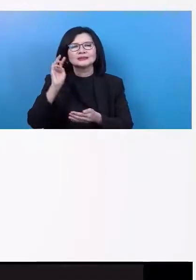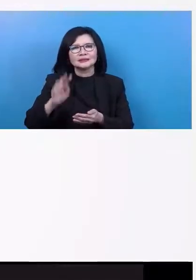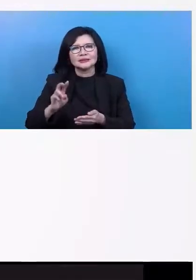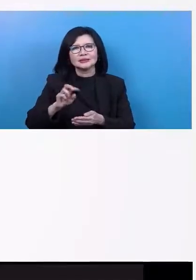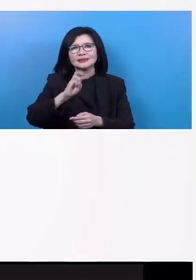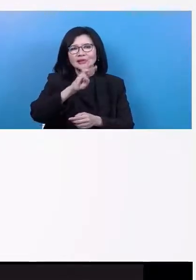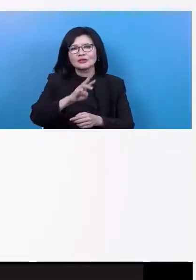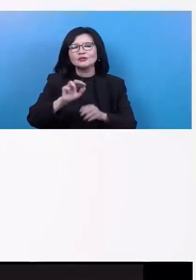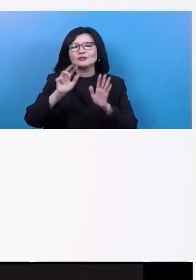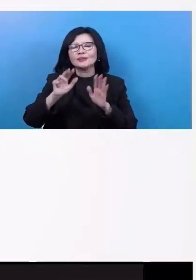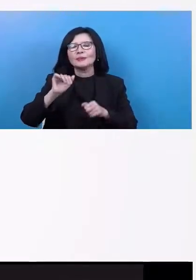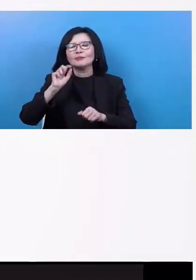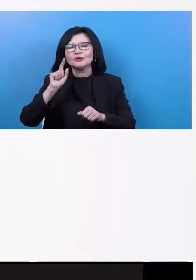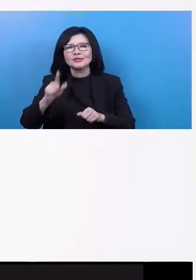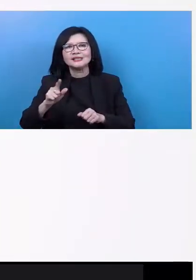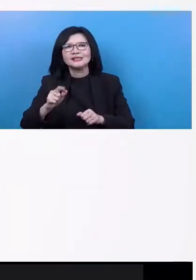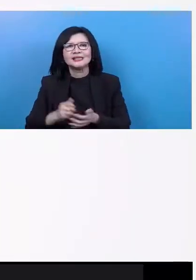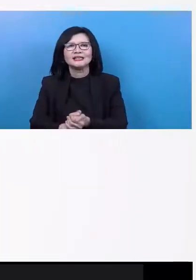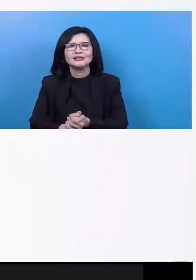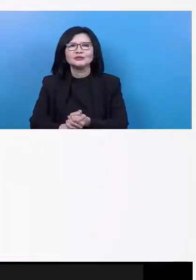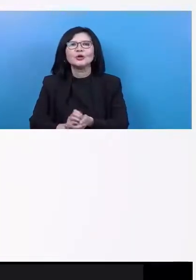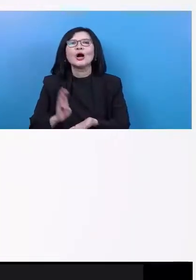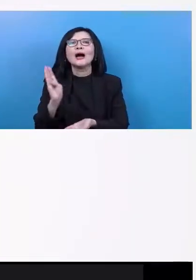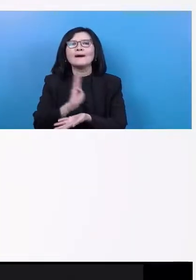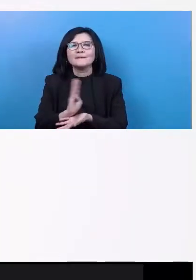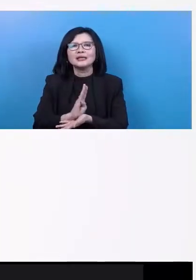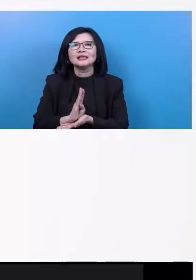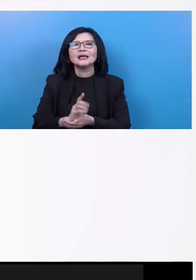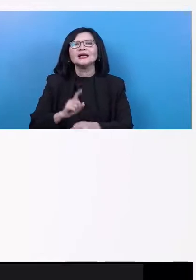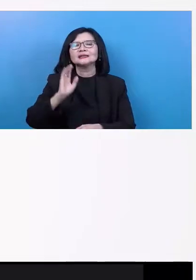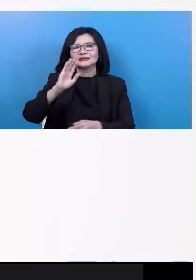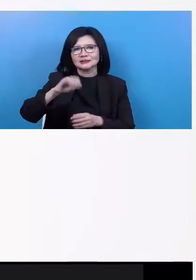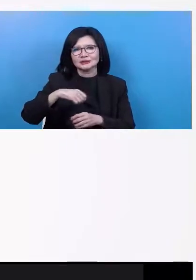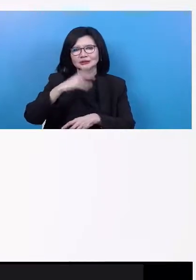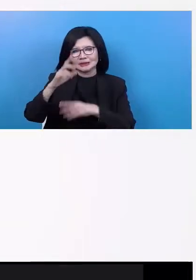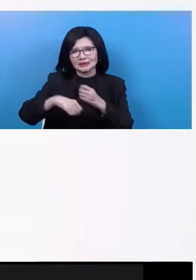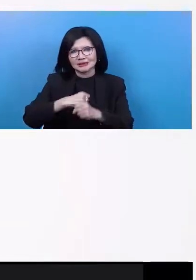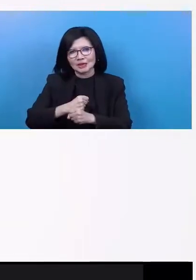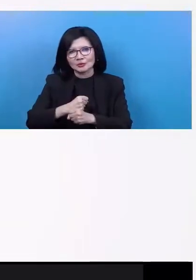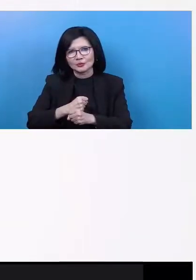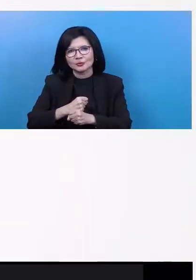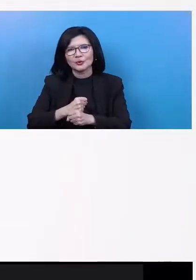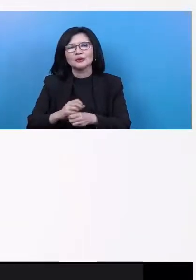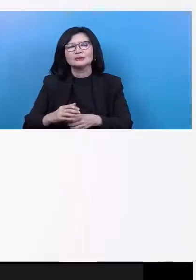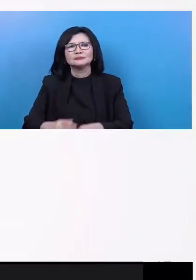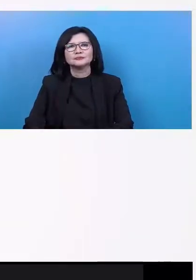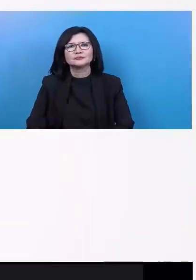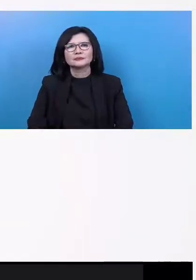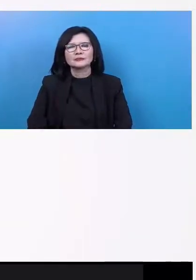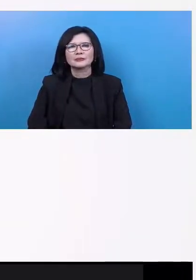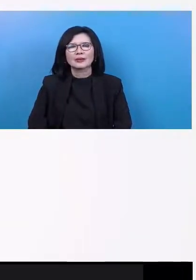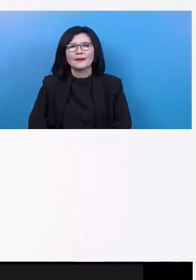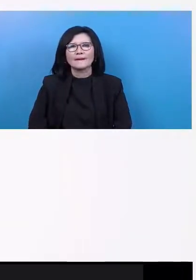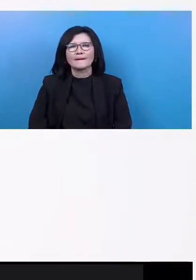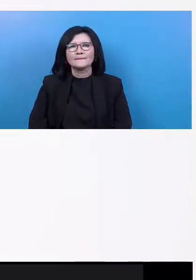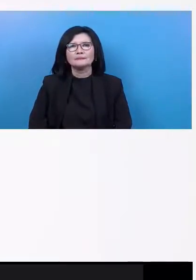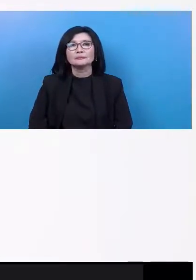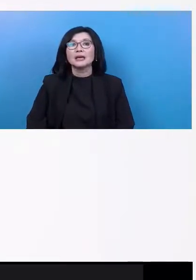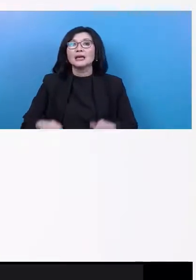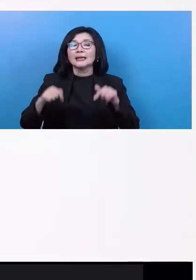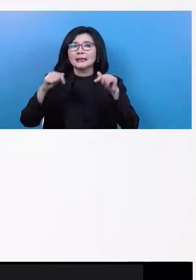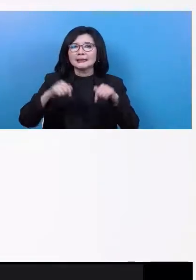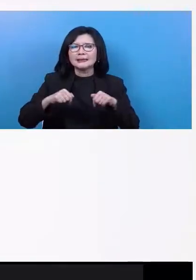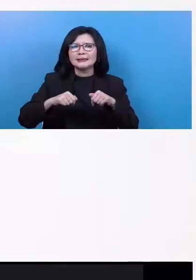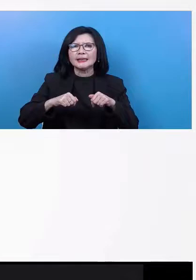and middle income countries. And for that, building resilience is thus a precondition for developing sustainably